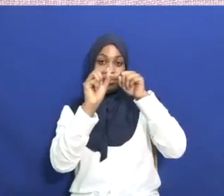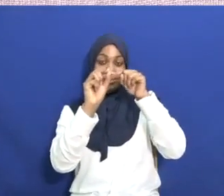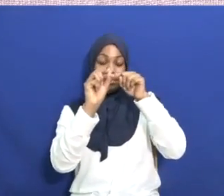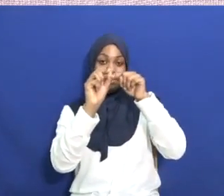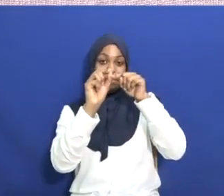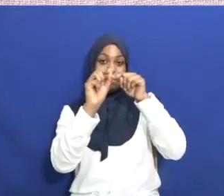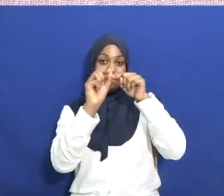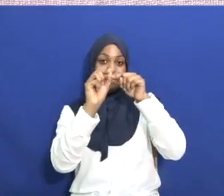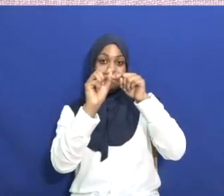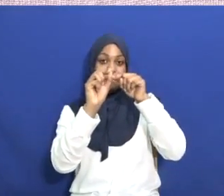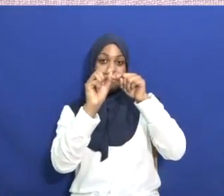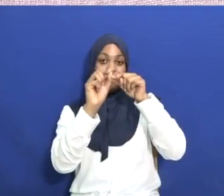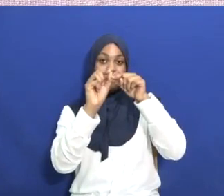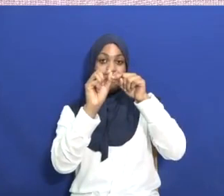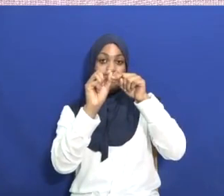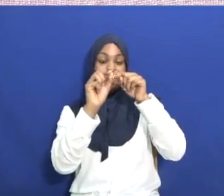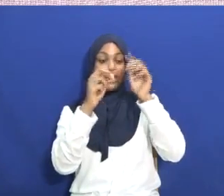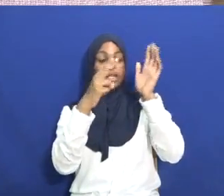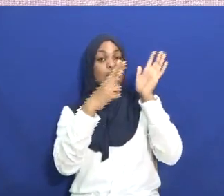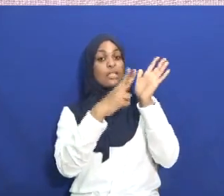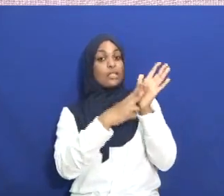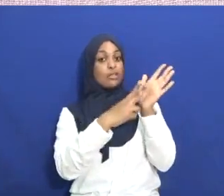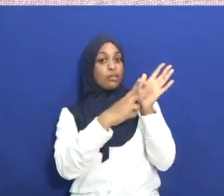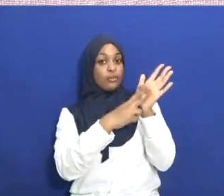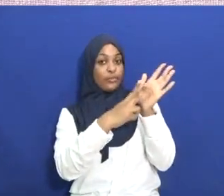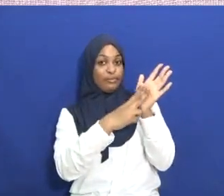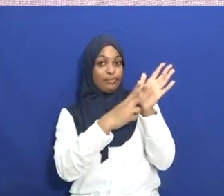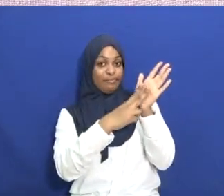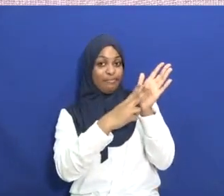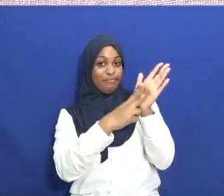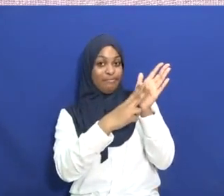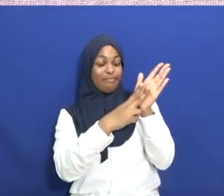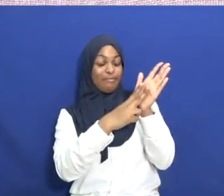is equal to 7.